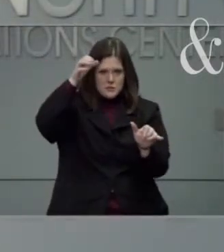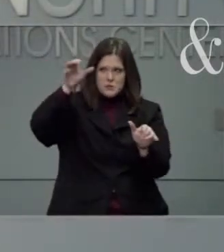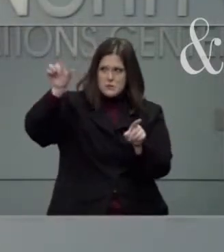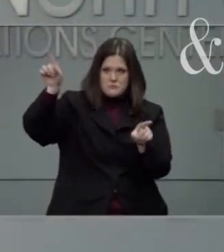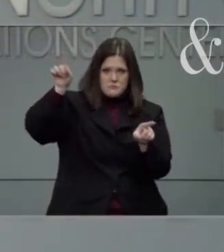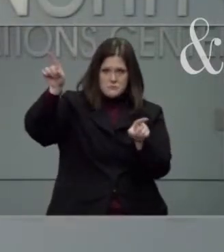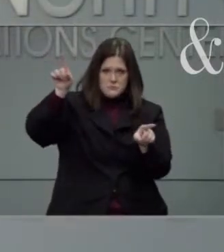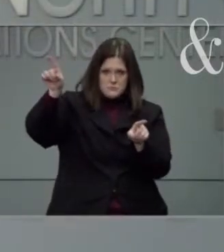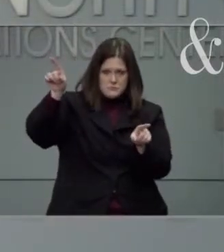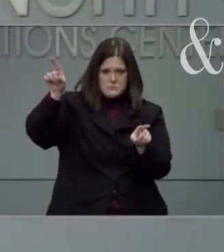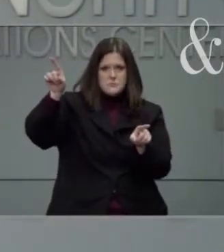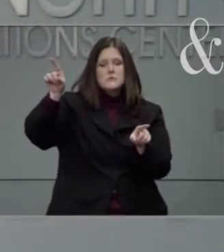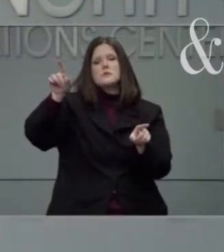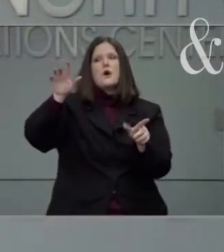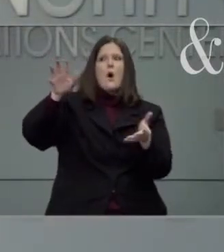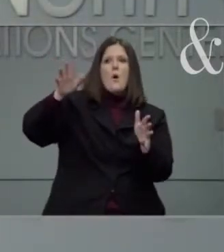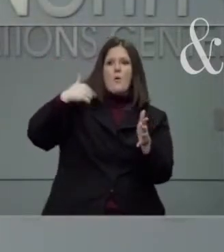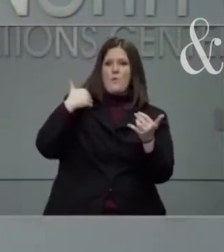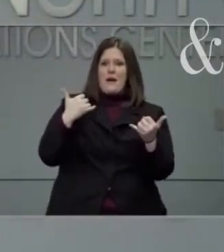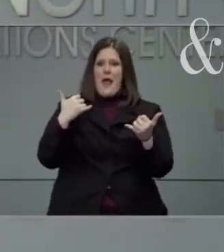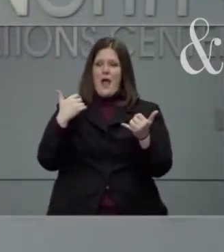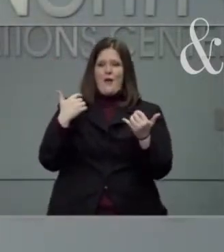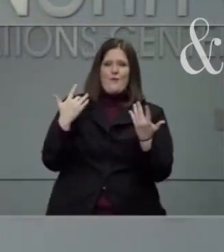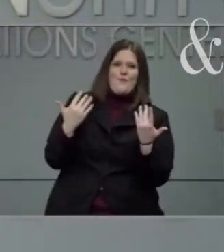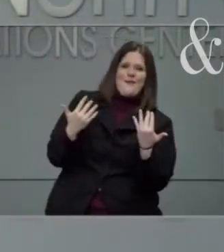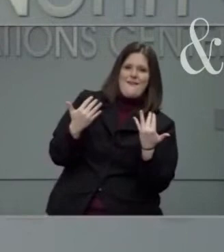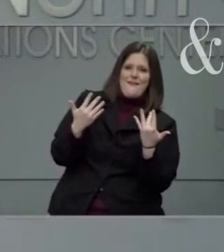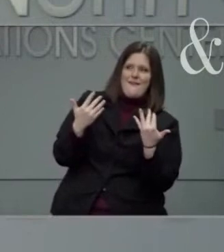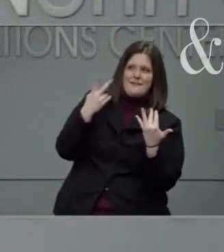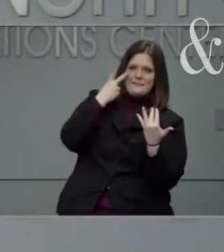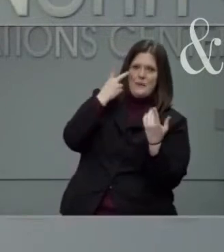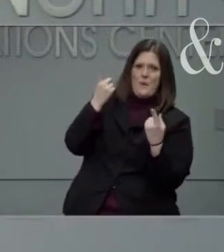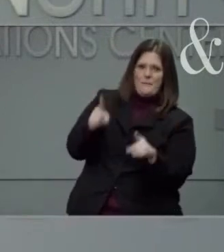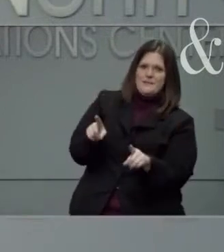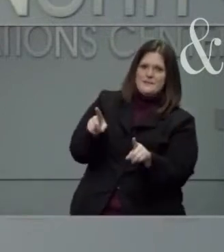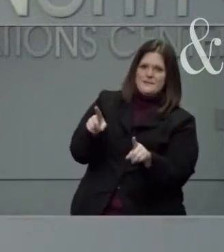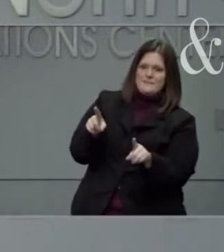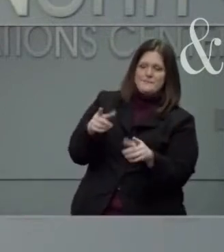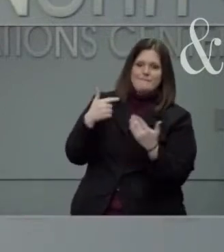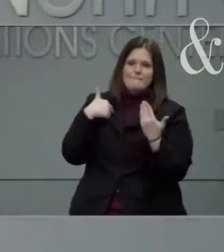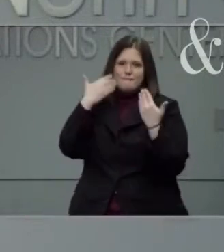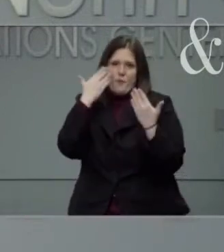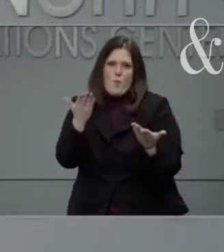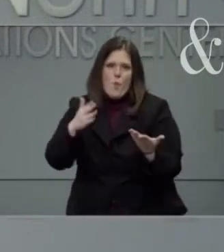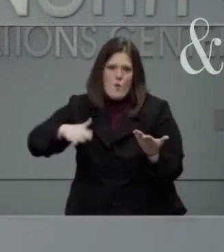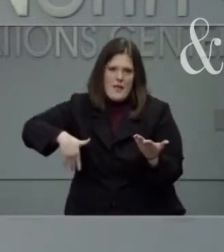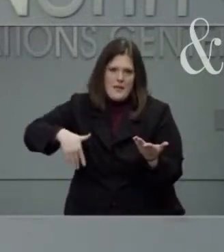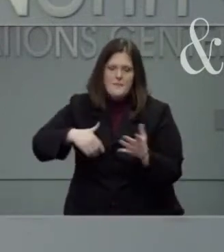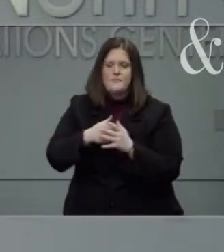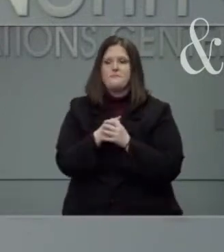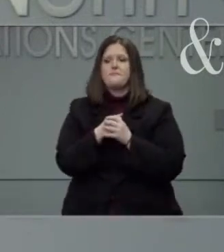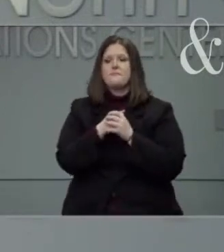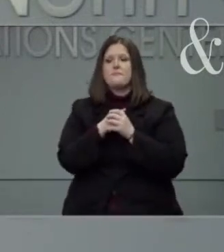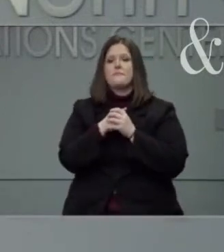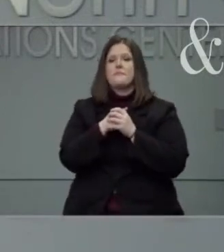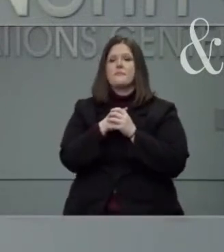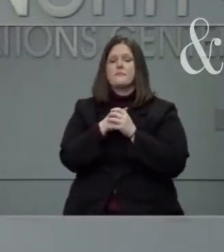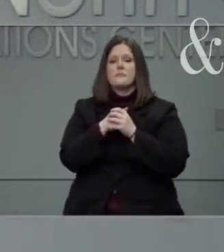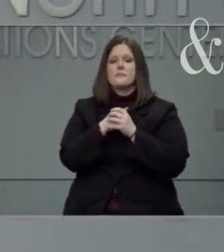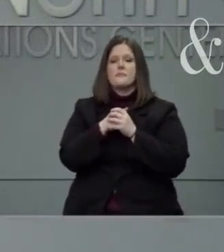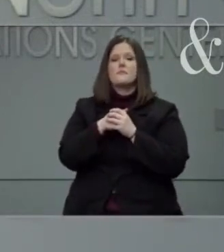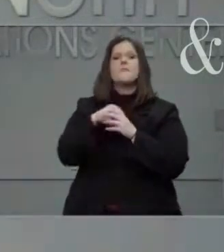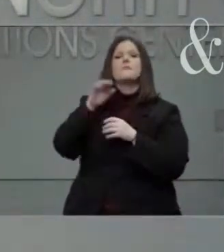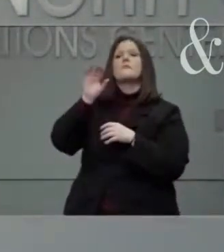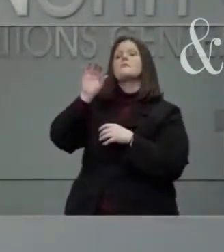timeframe. So it's a sort of a wait to be seen. What we have seen, though, is that the recent